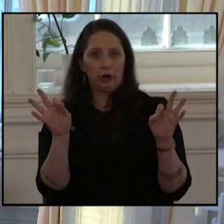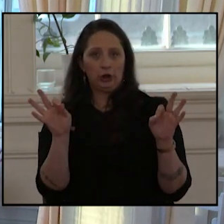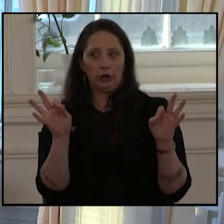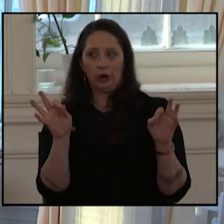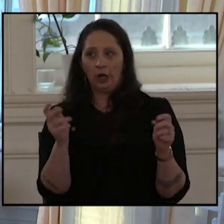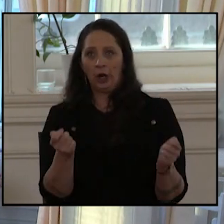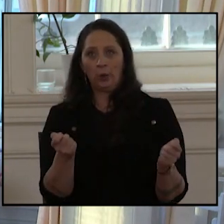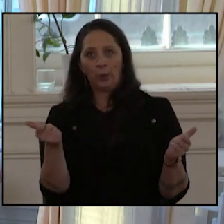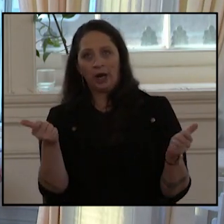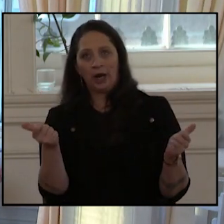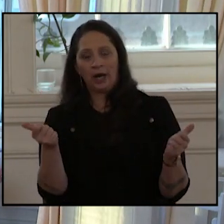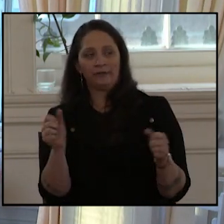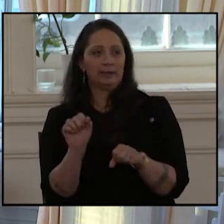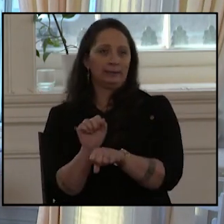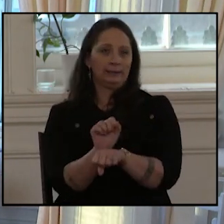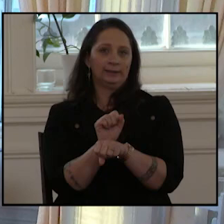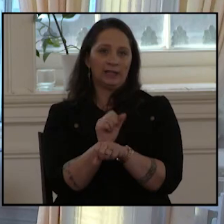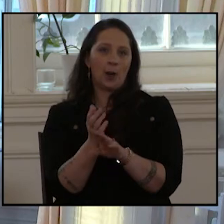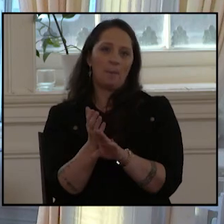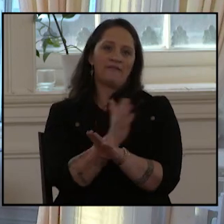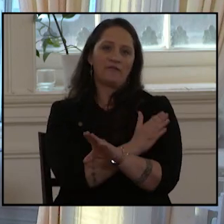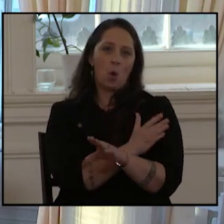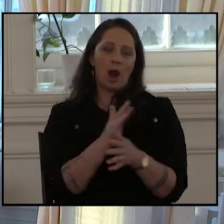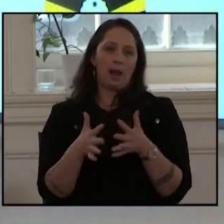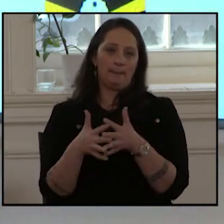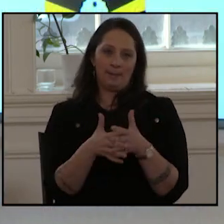abolished slavery before America,